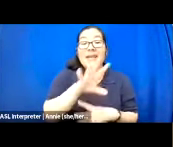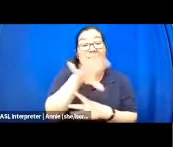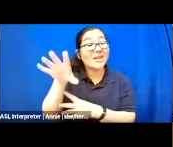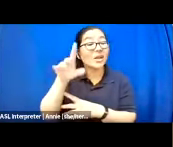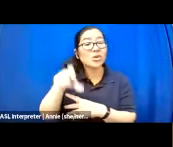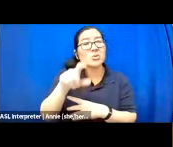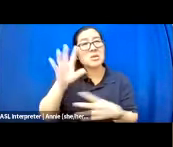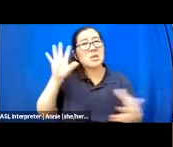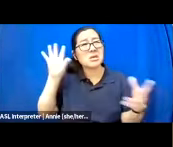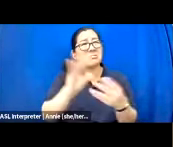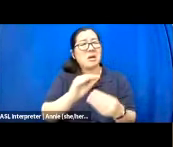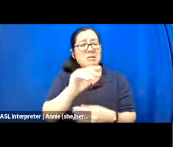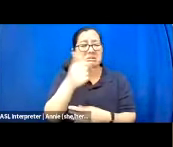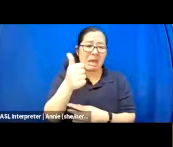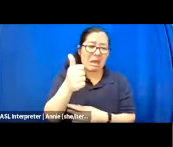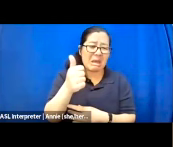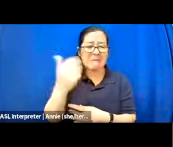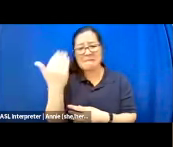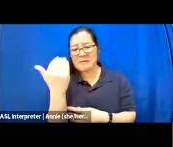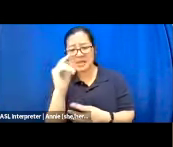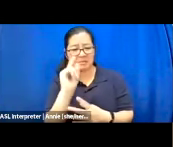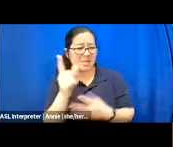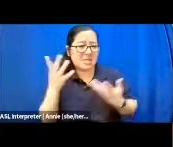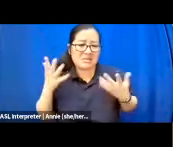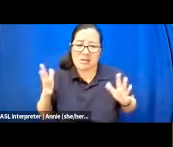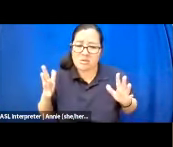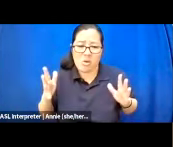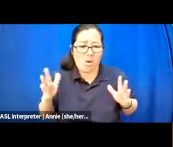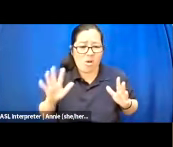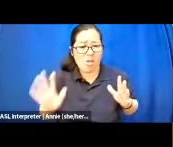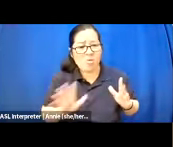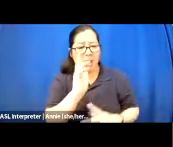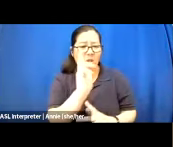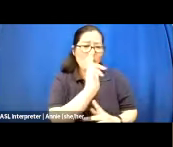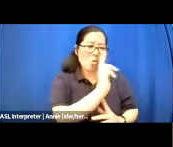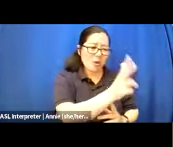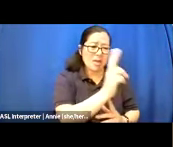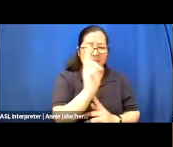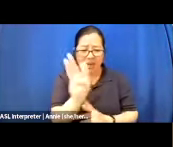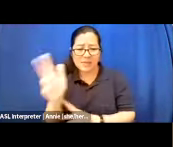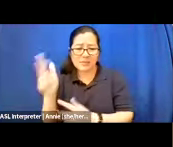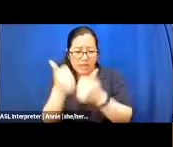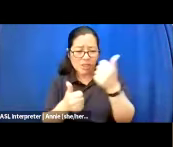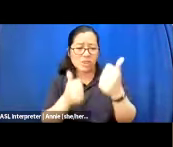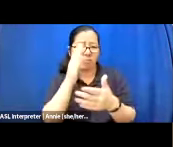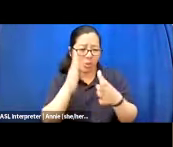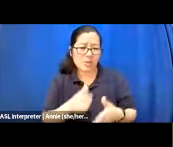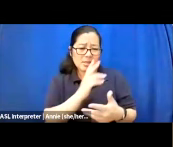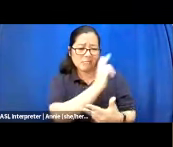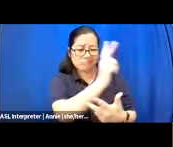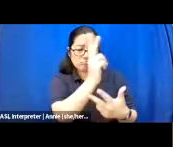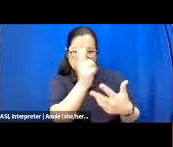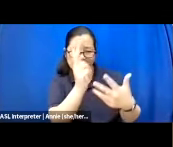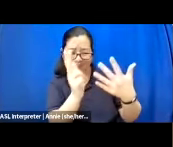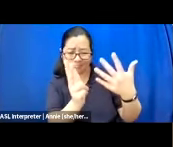10, 15 minutes long or so. We have, or, you know, around 3 minutes-ish. Maybe, you know, at the end of the day, it's